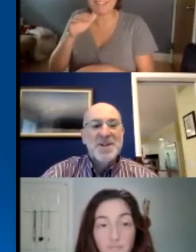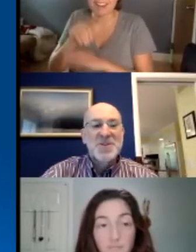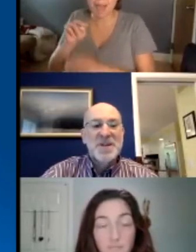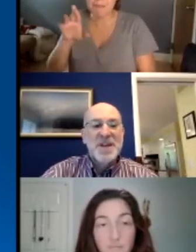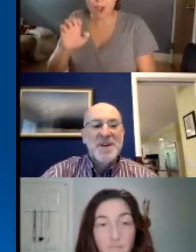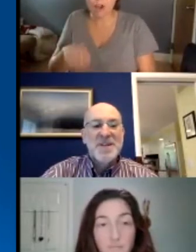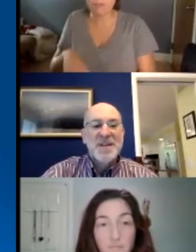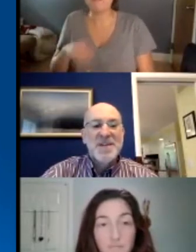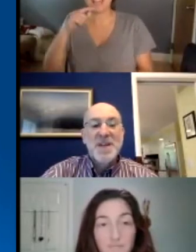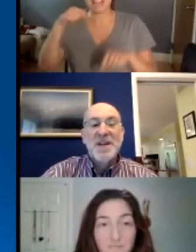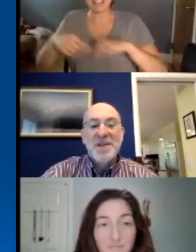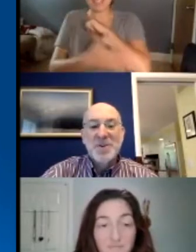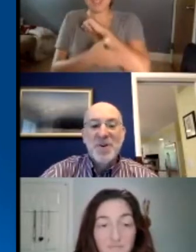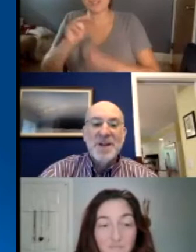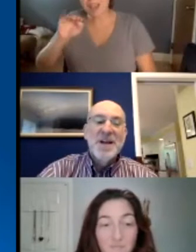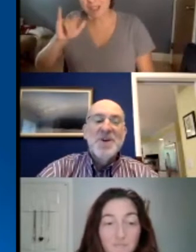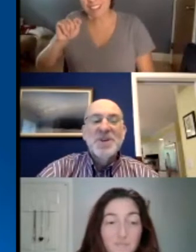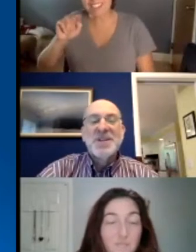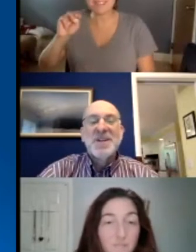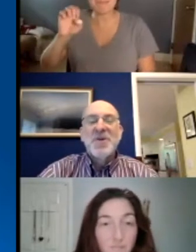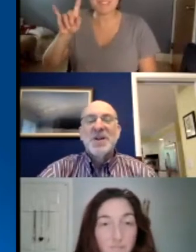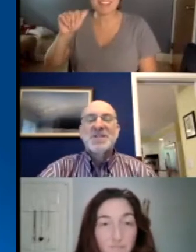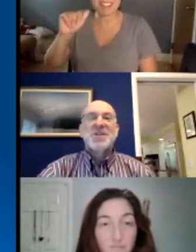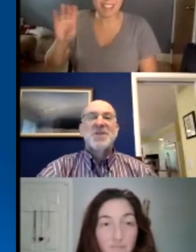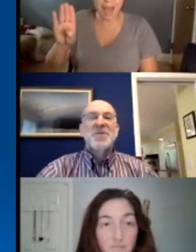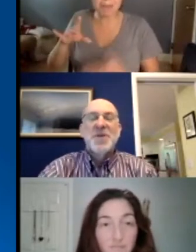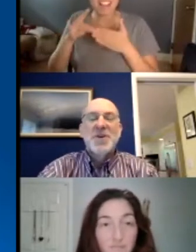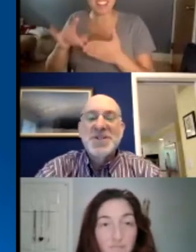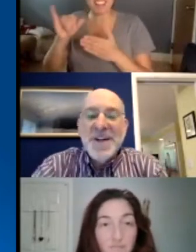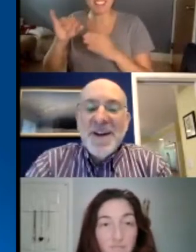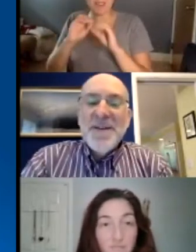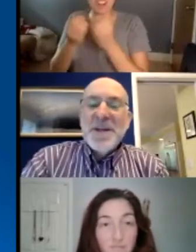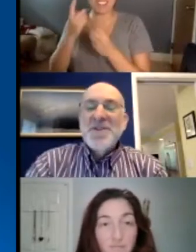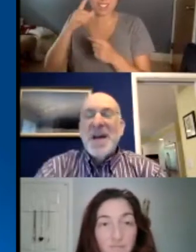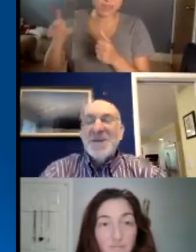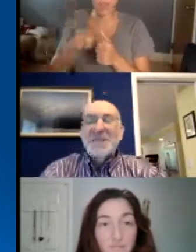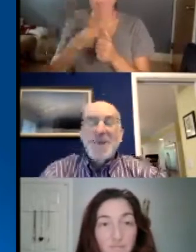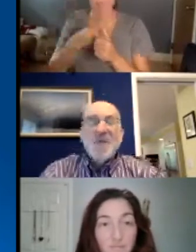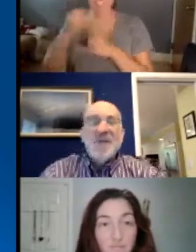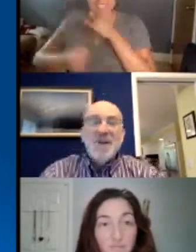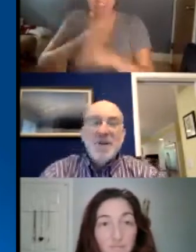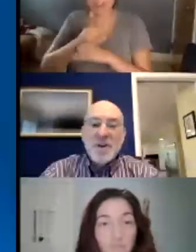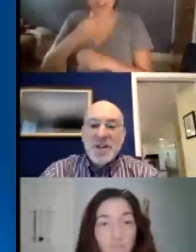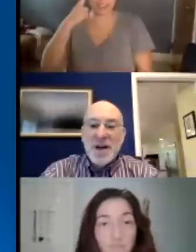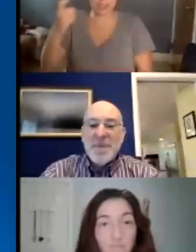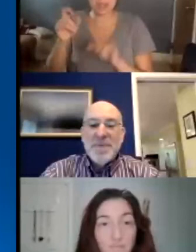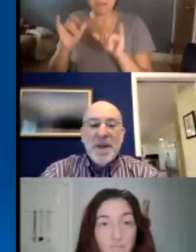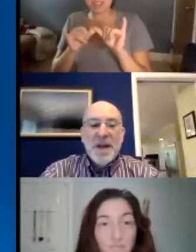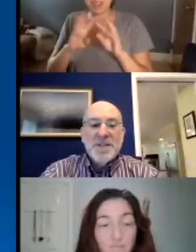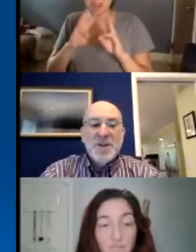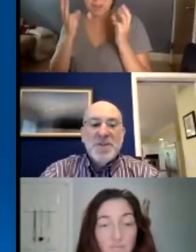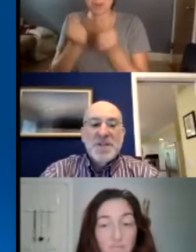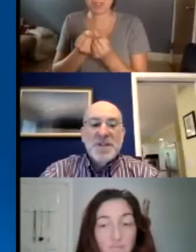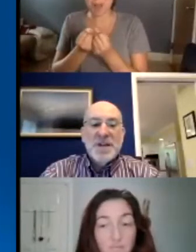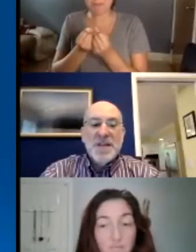in this country at the MIT Media Laboratory, where she led the organization of the first International Dream Engineering Workshop